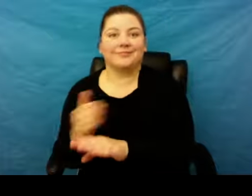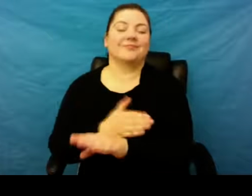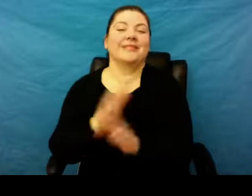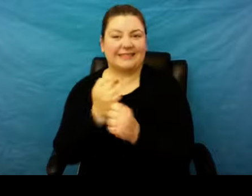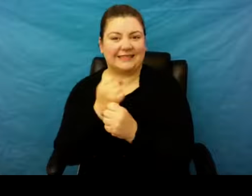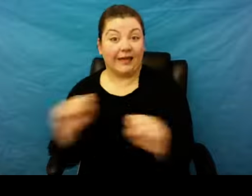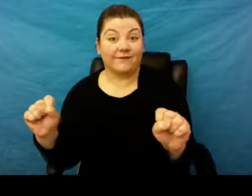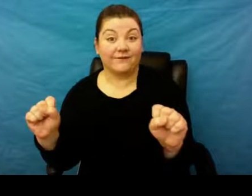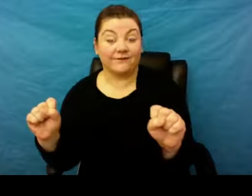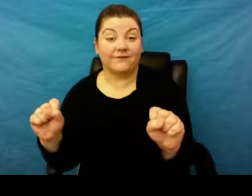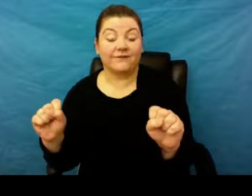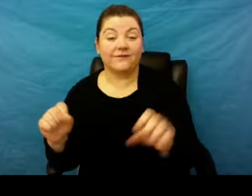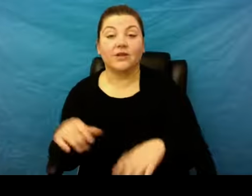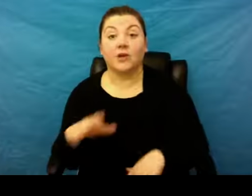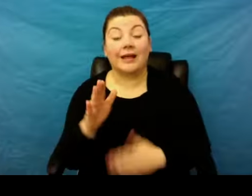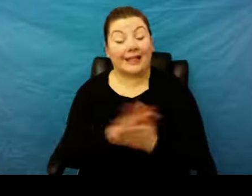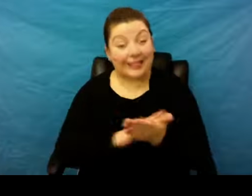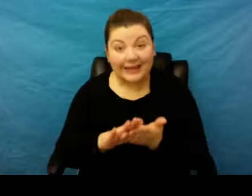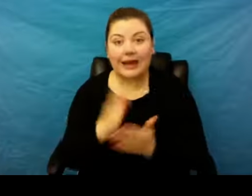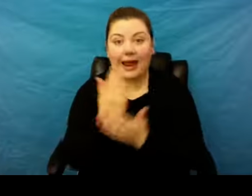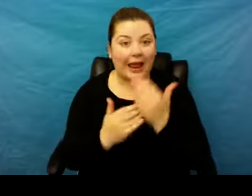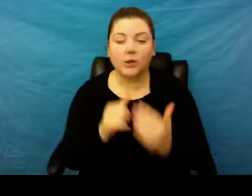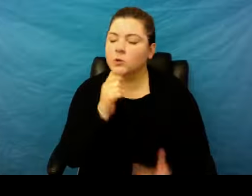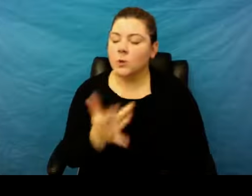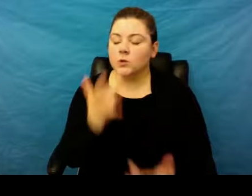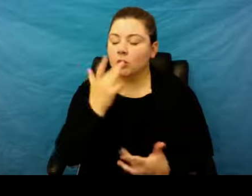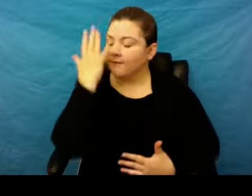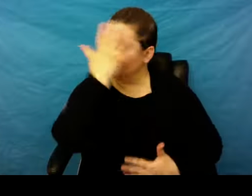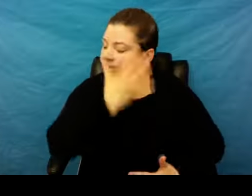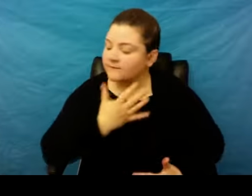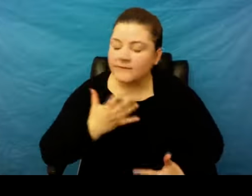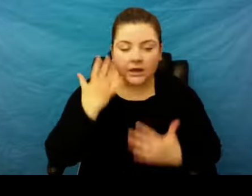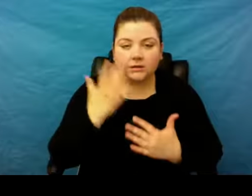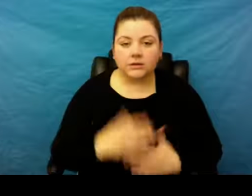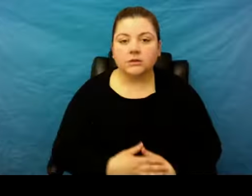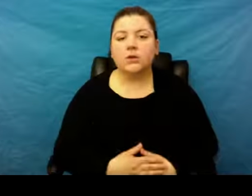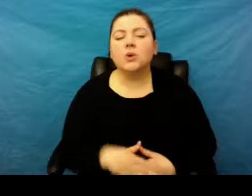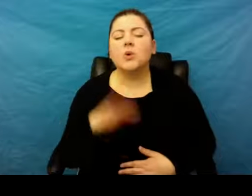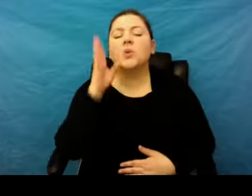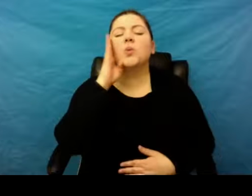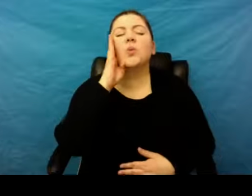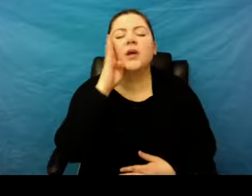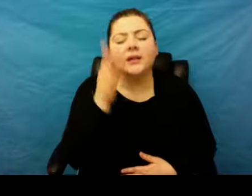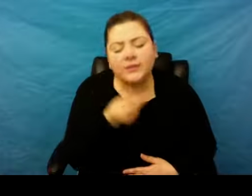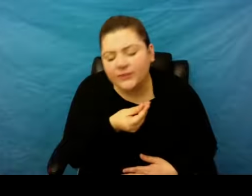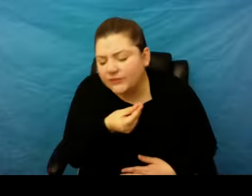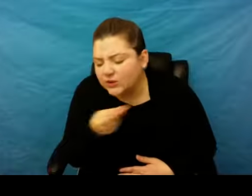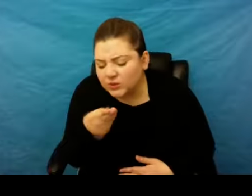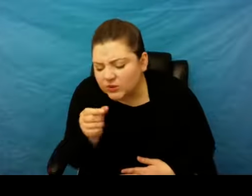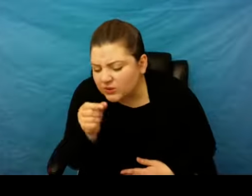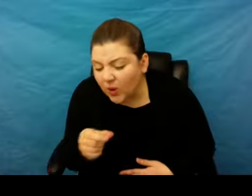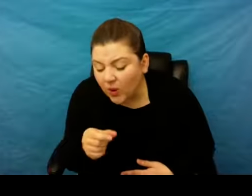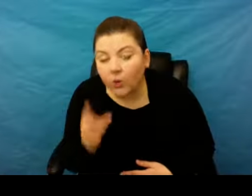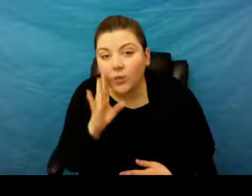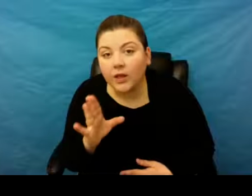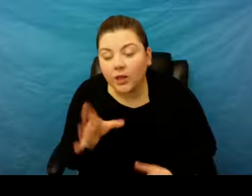face, period. There are going to be an obscure 0.01% of patients who get it and will just never